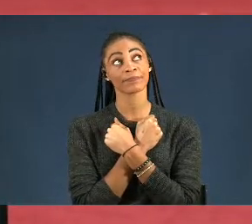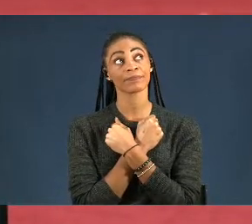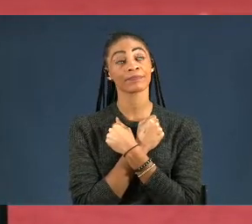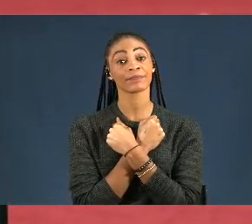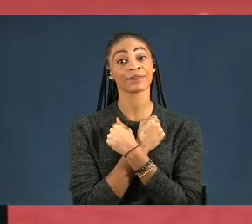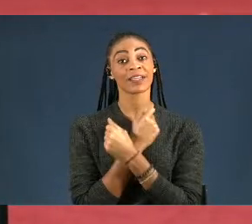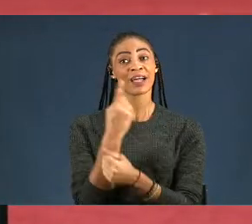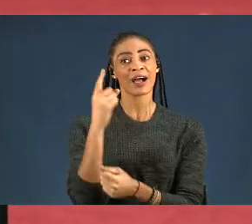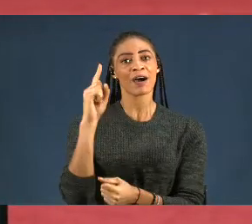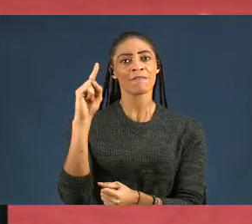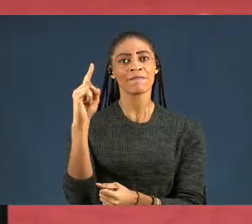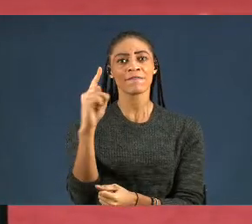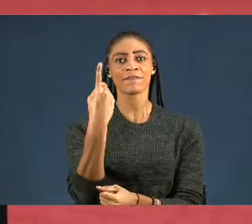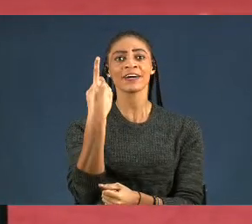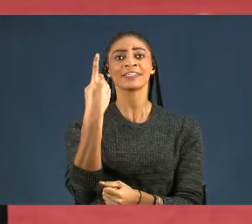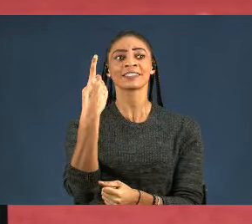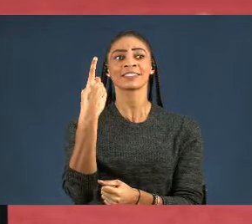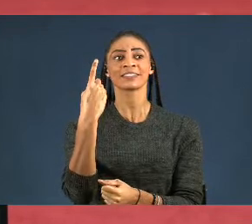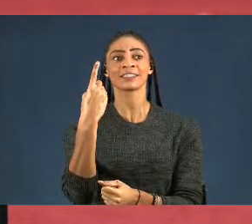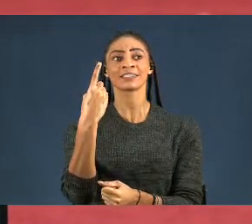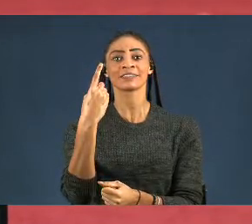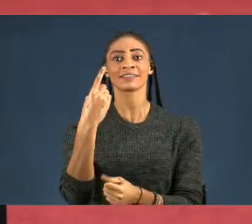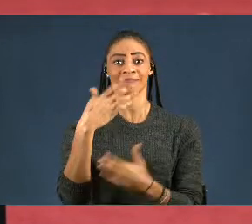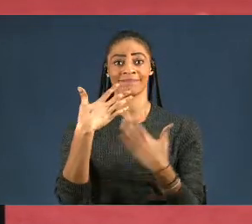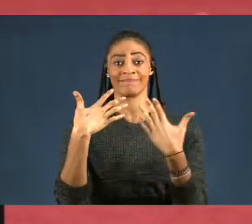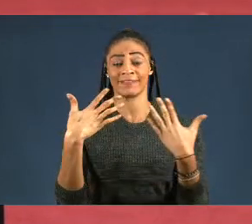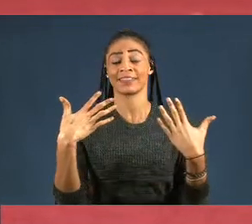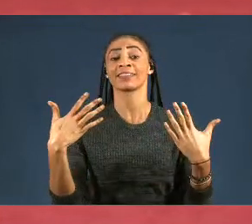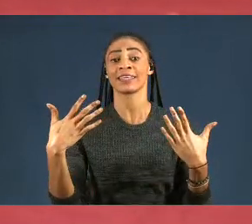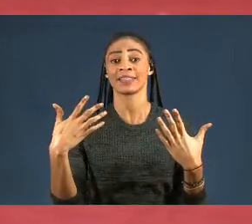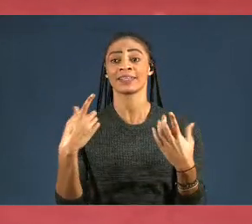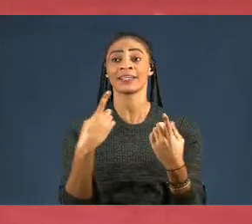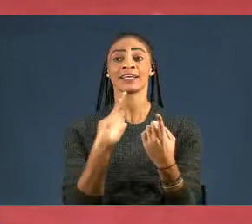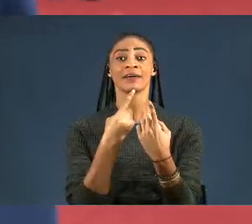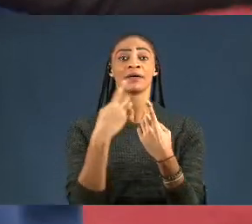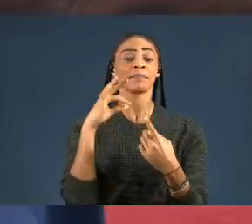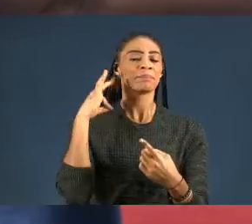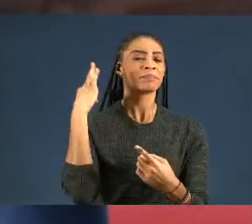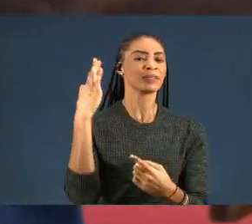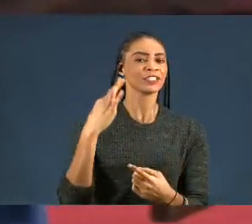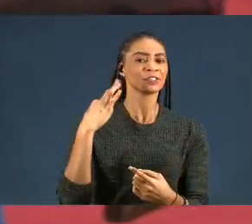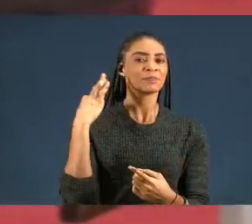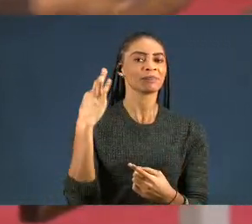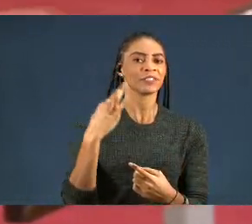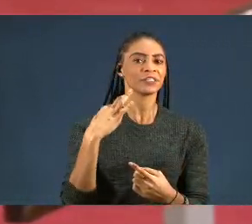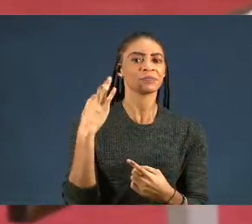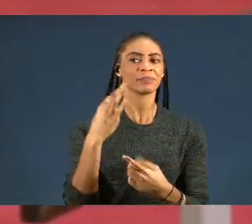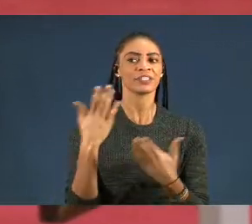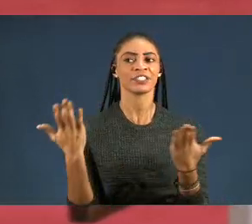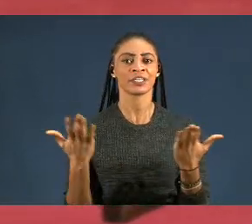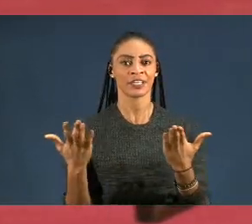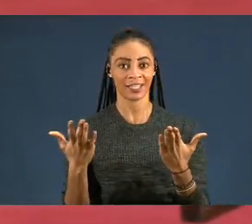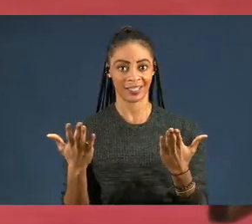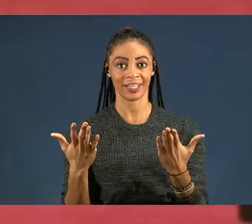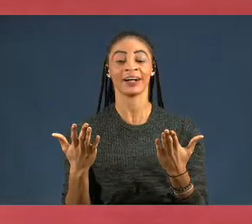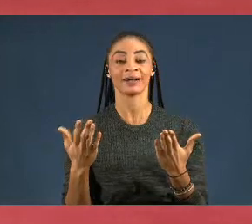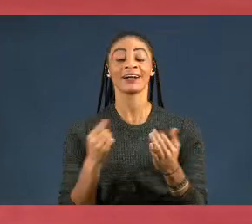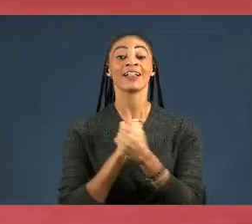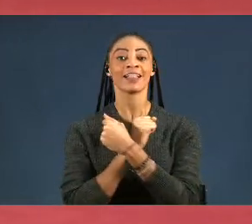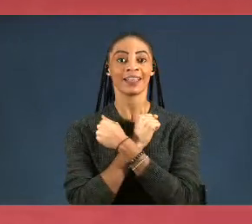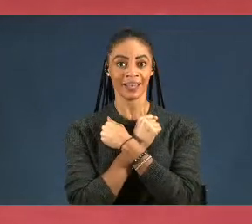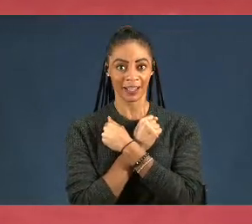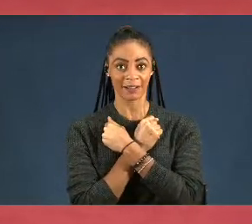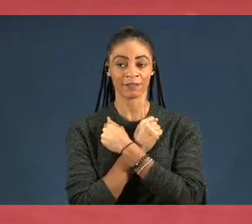That is the first key that we have seen mentioned here every day in this month, the key of love. Many